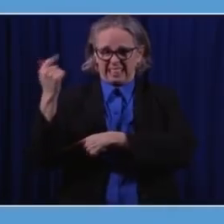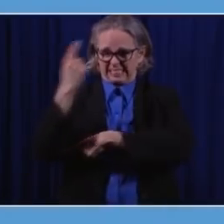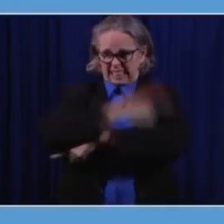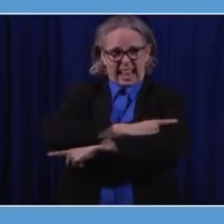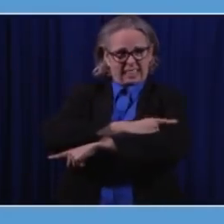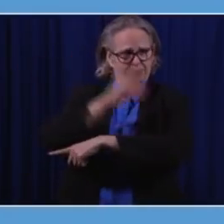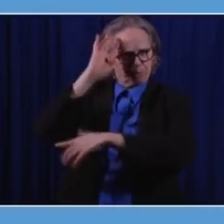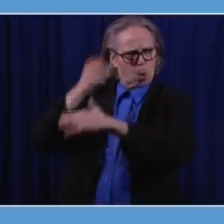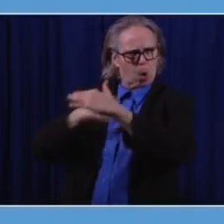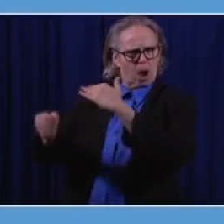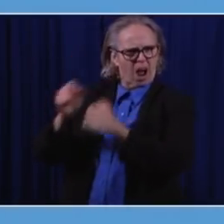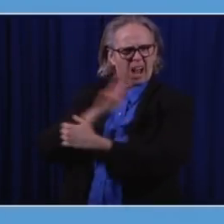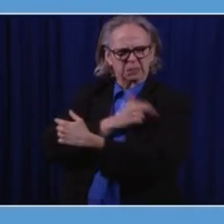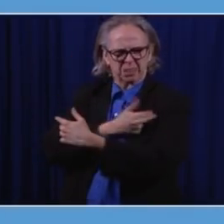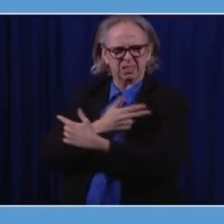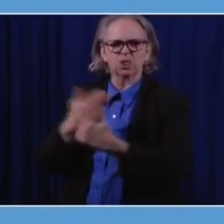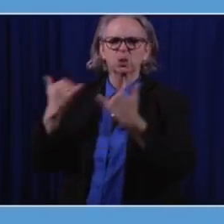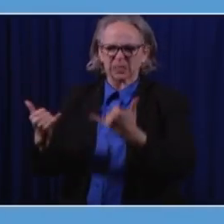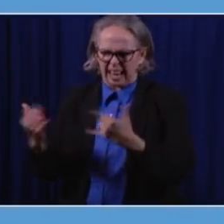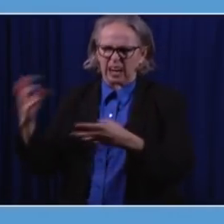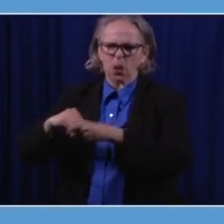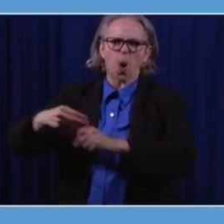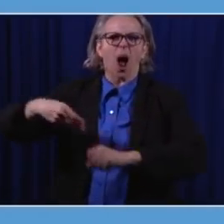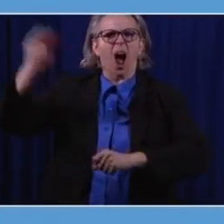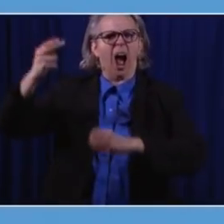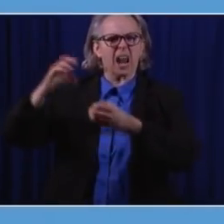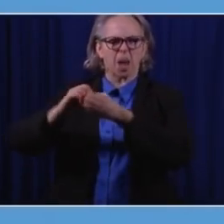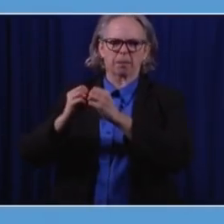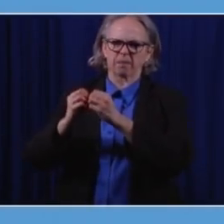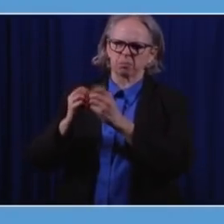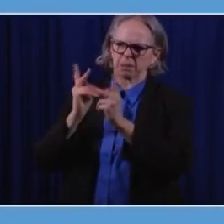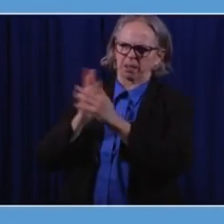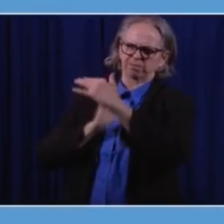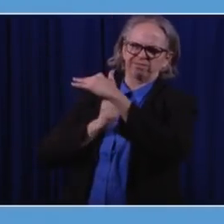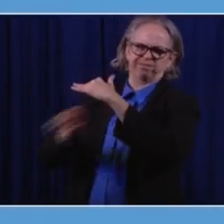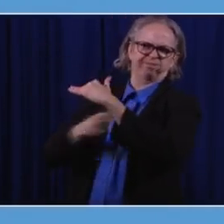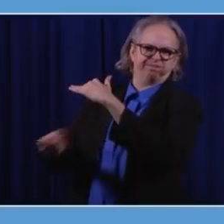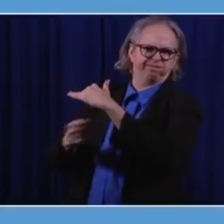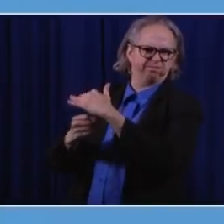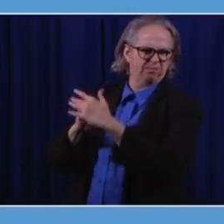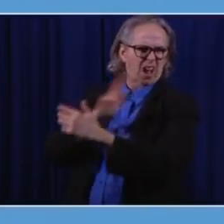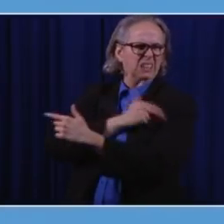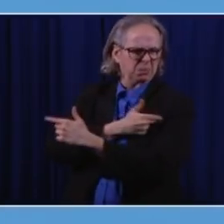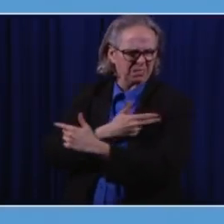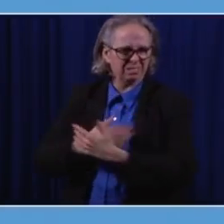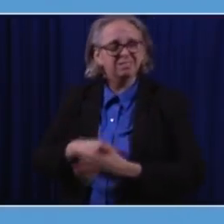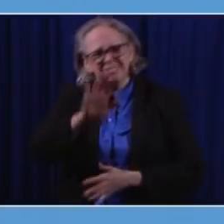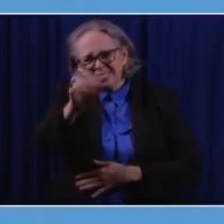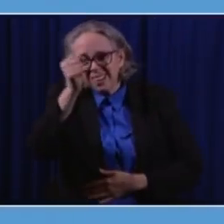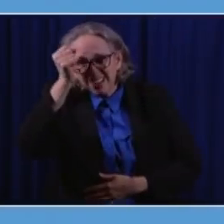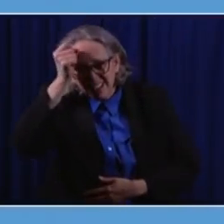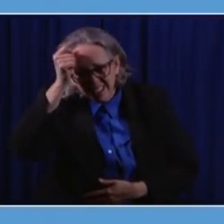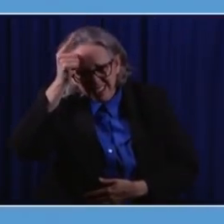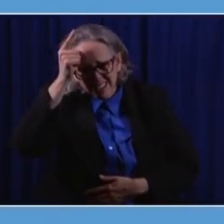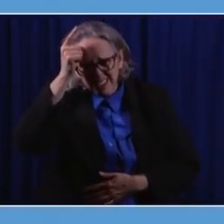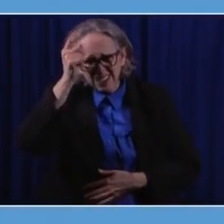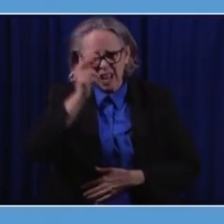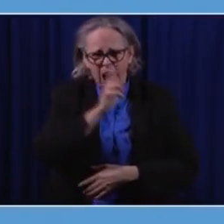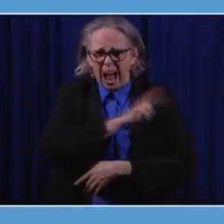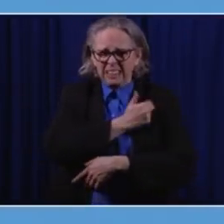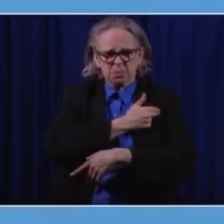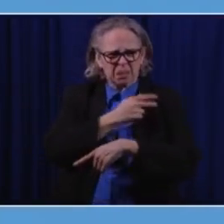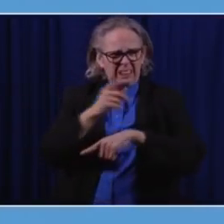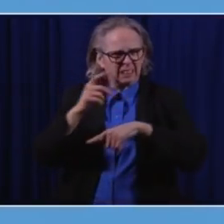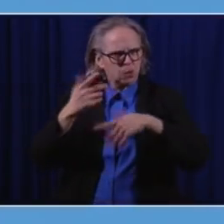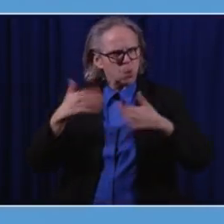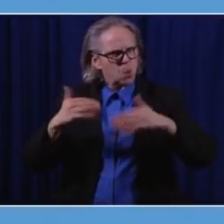We're closely monitoring the hospitalization data to ensure that the virus does not overwhelm our hospital system. And we're going to hear from people today